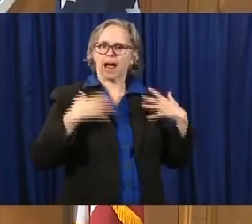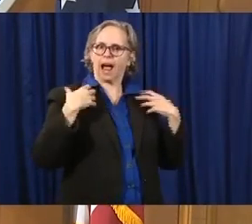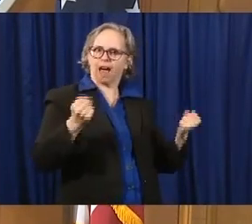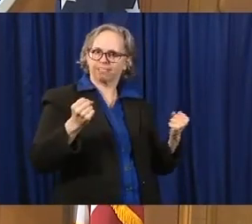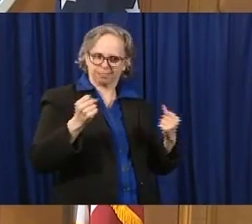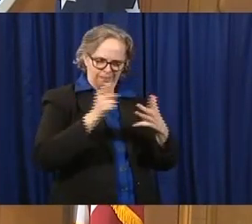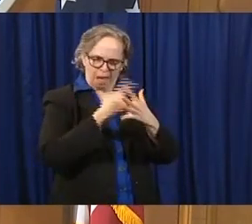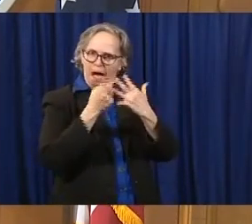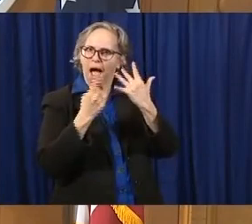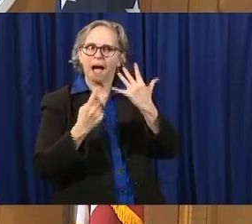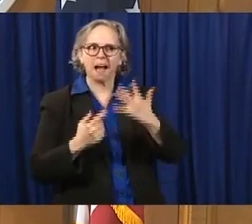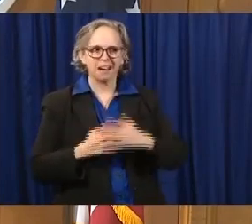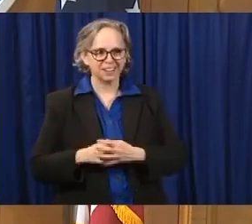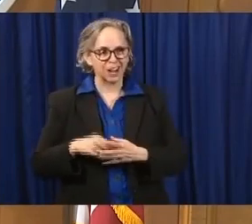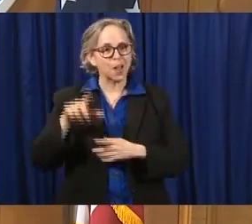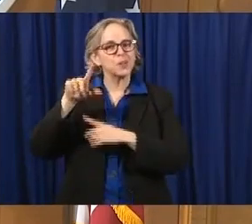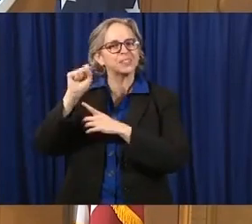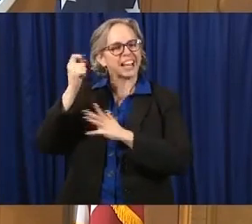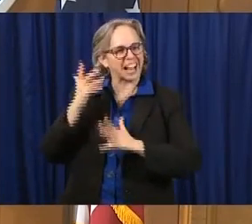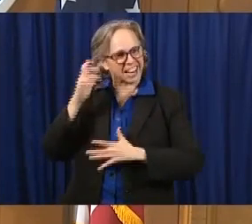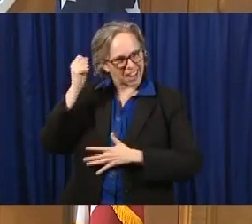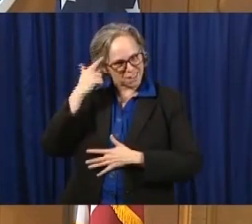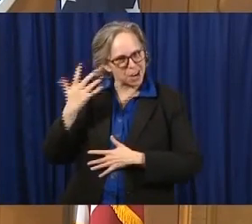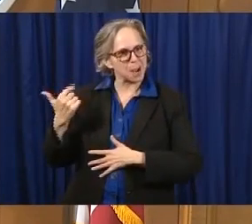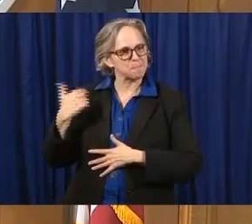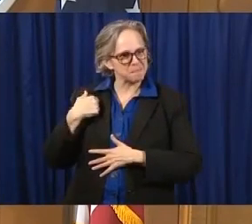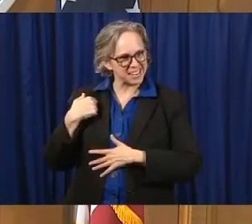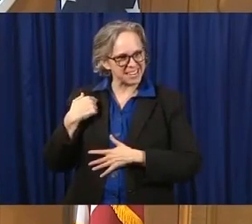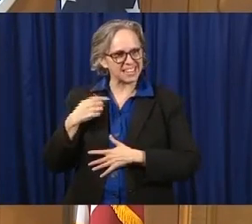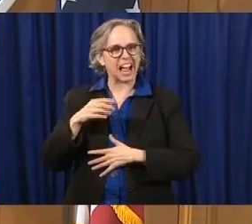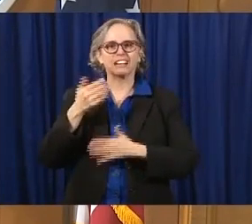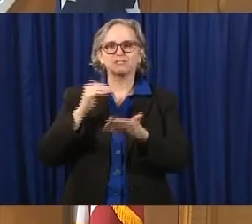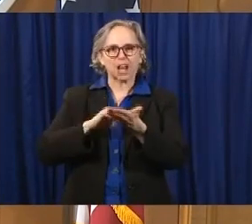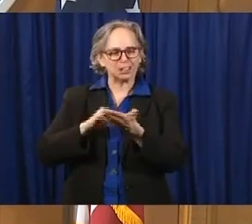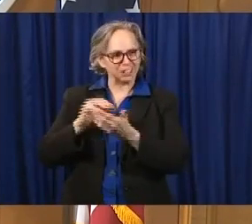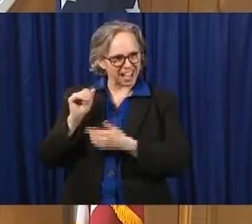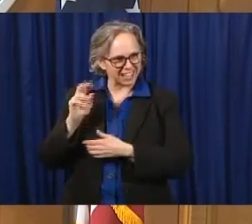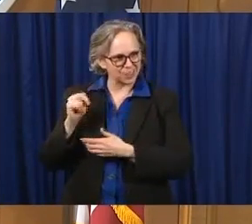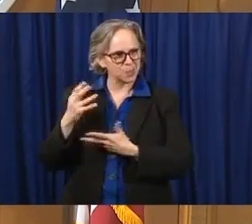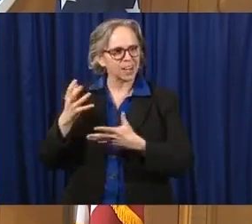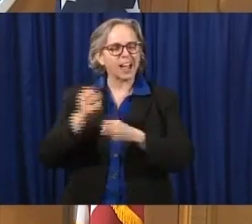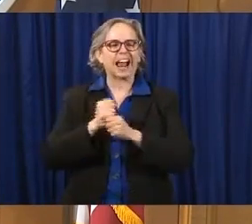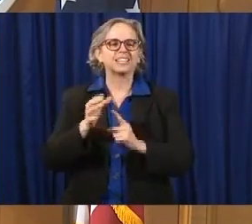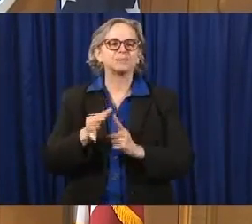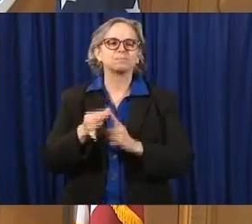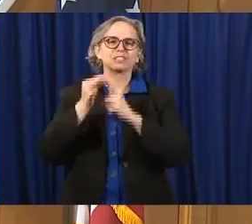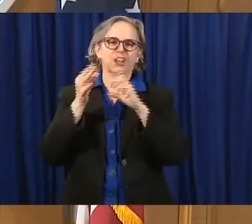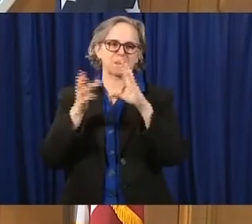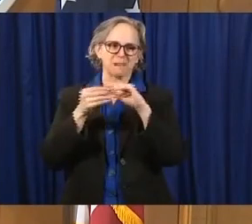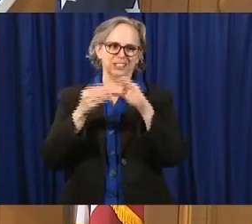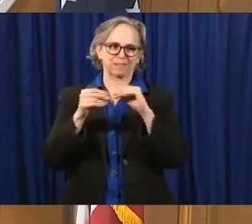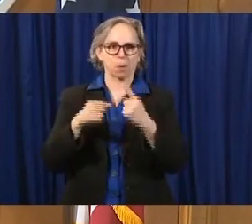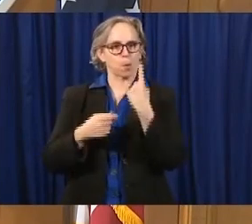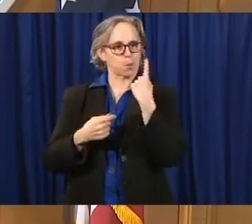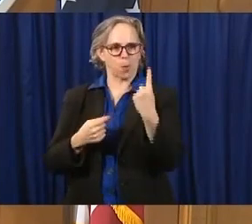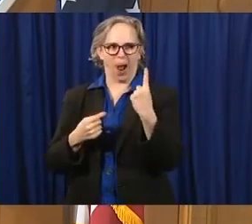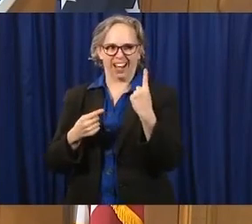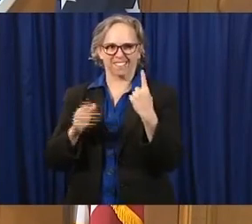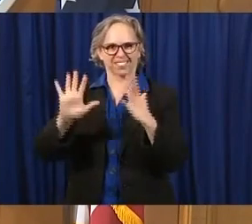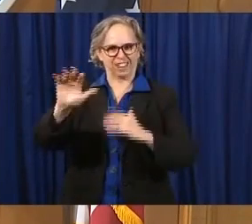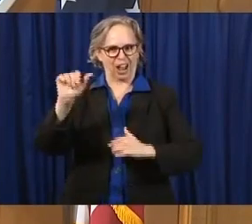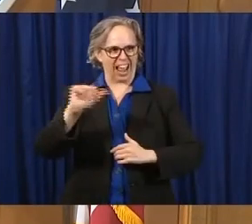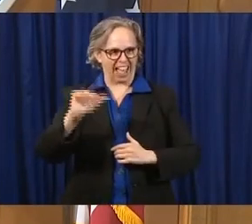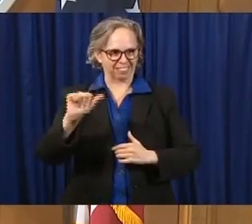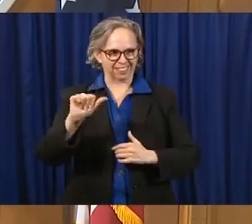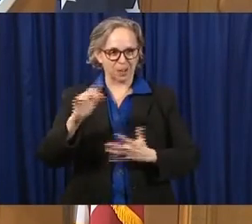Lieutenant Governor and I and Dr. Acton received a special message from one of their athletes. I'd like to share it